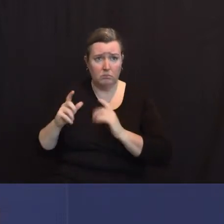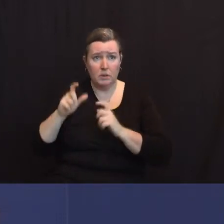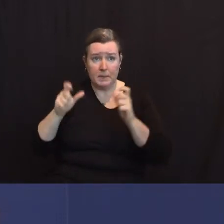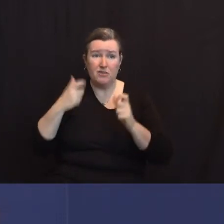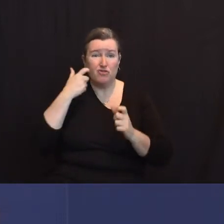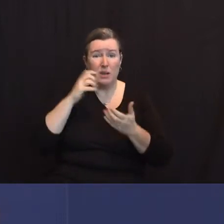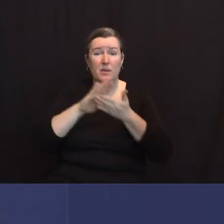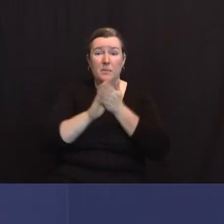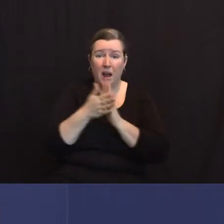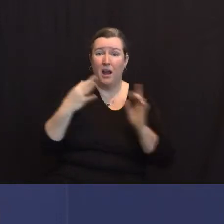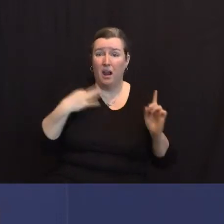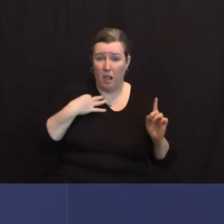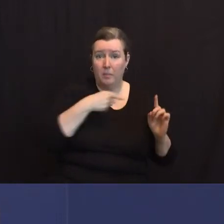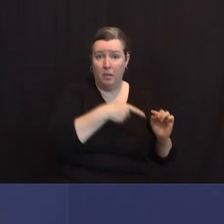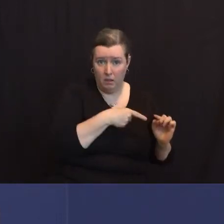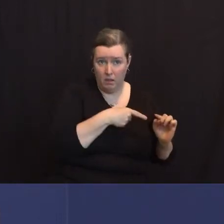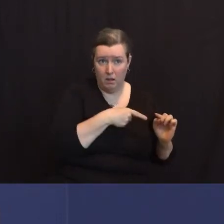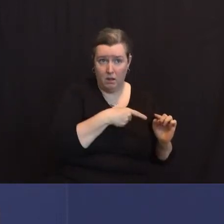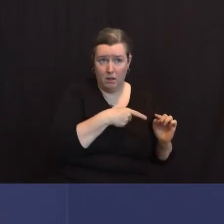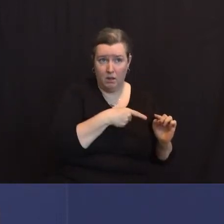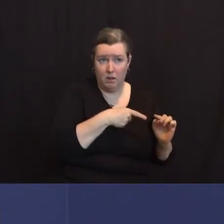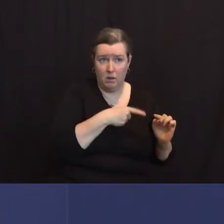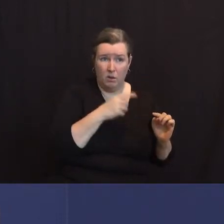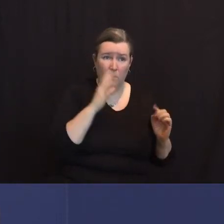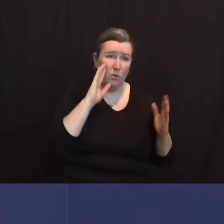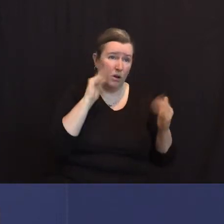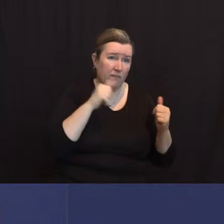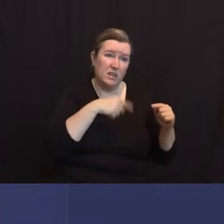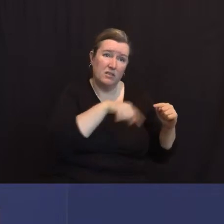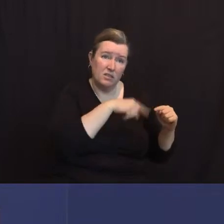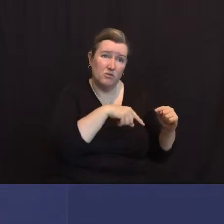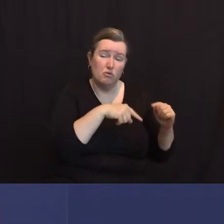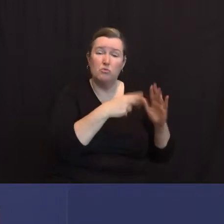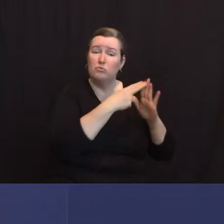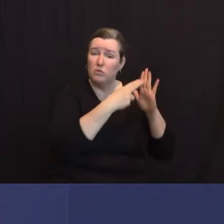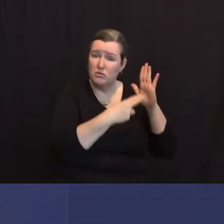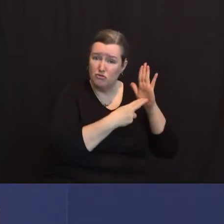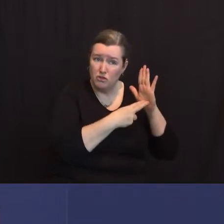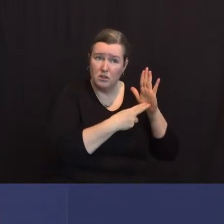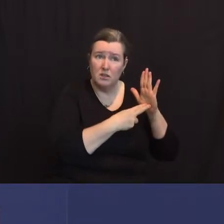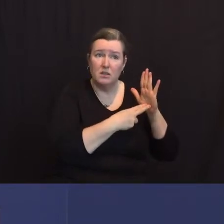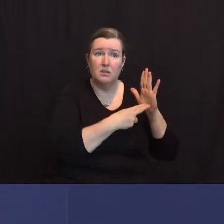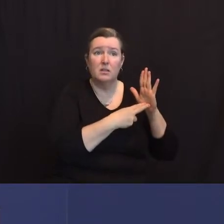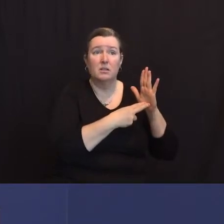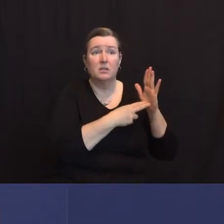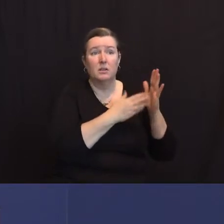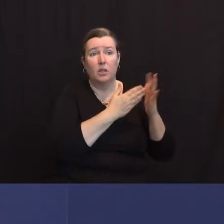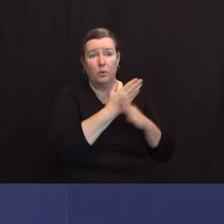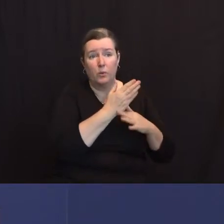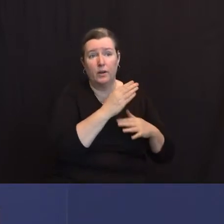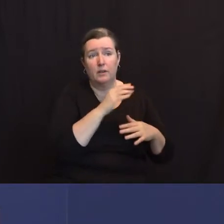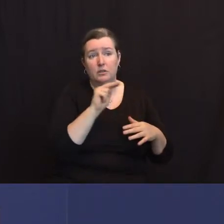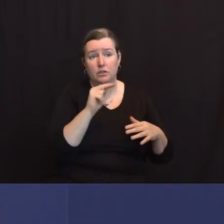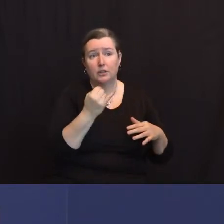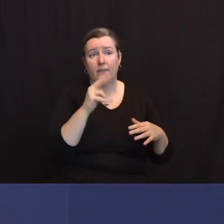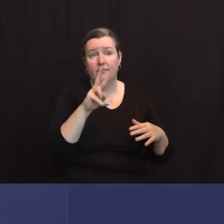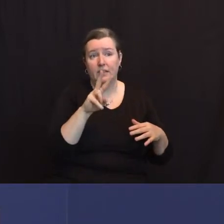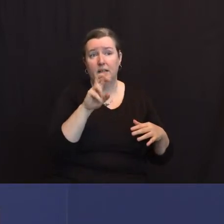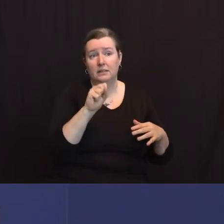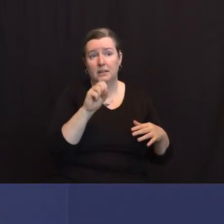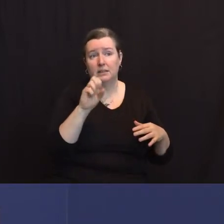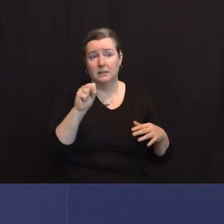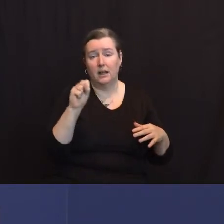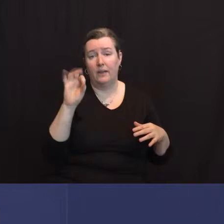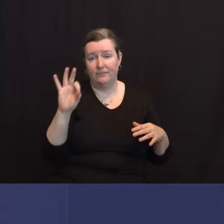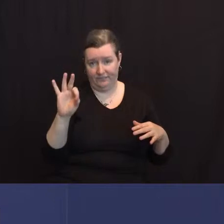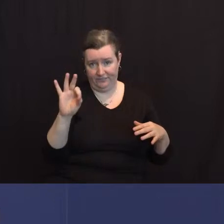individuals will hopefully register either through NJVSS or directly into county sites, and they will be